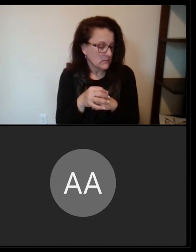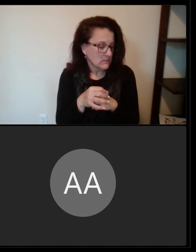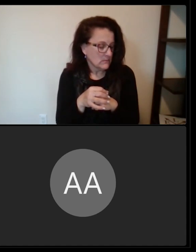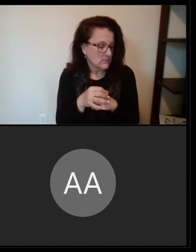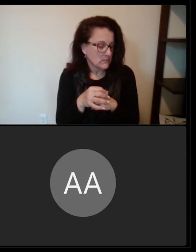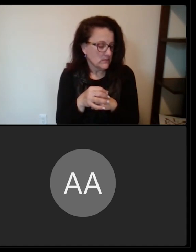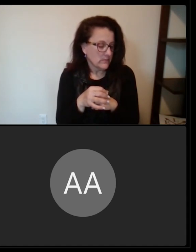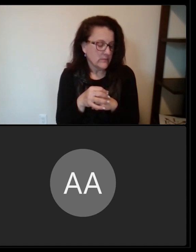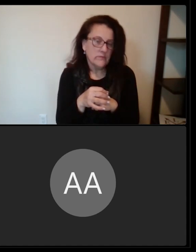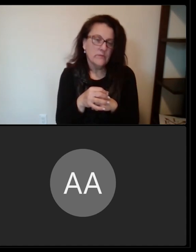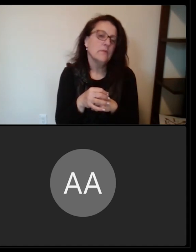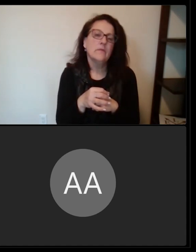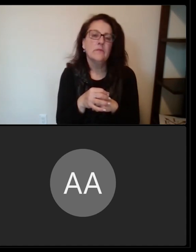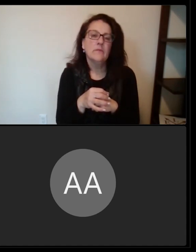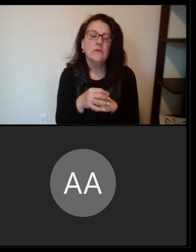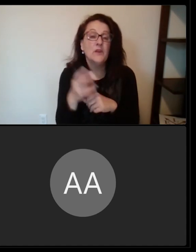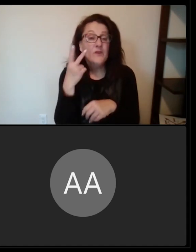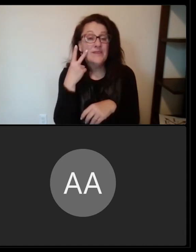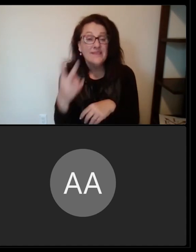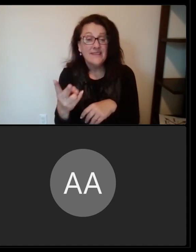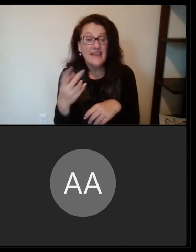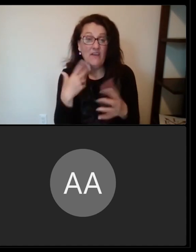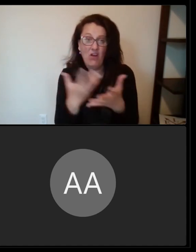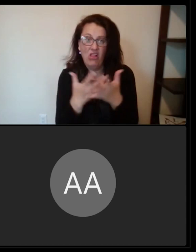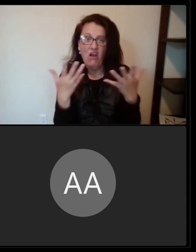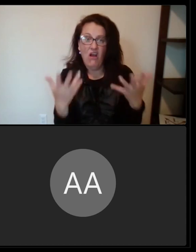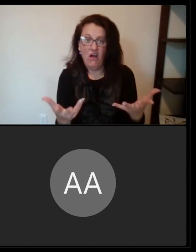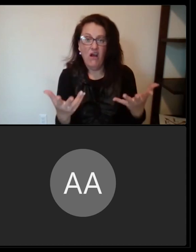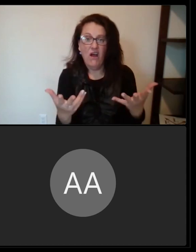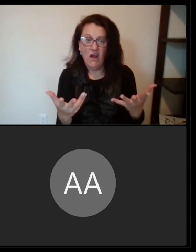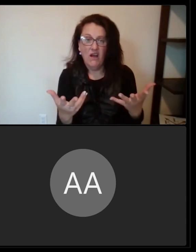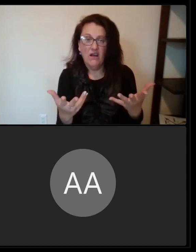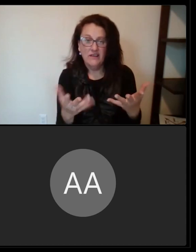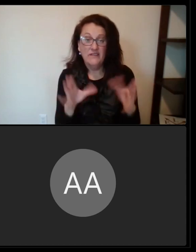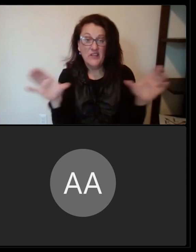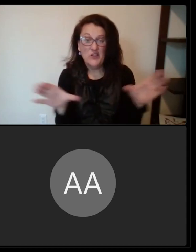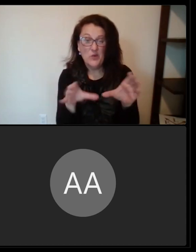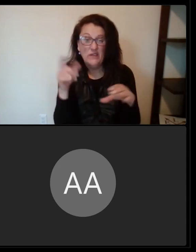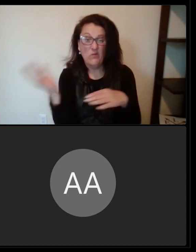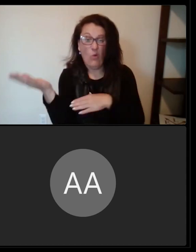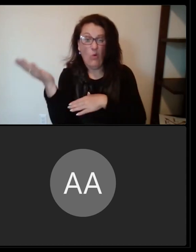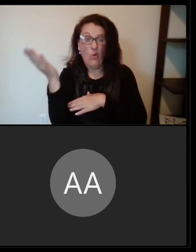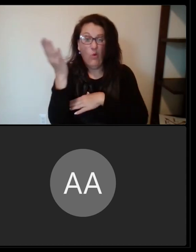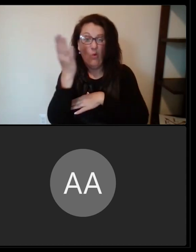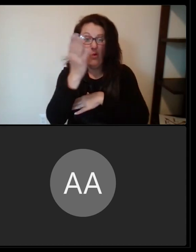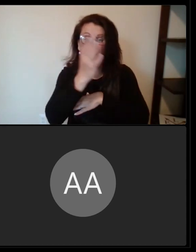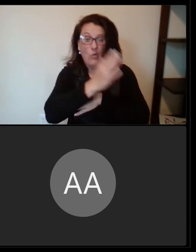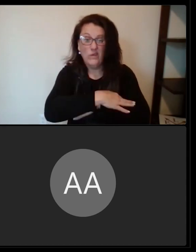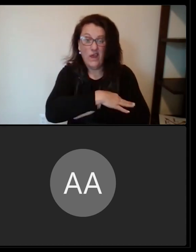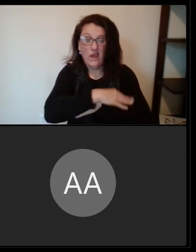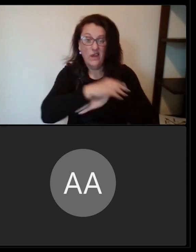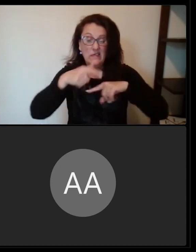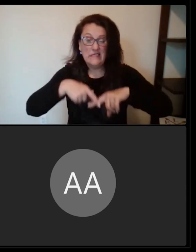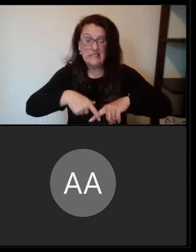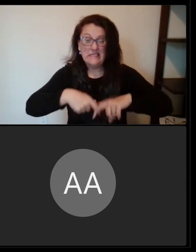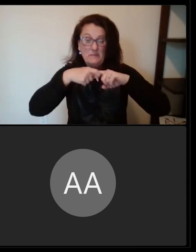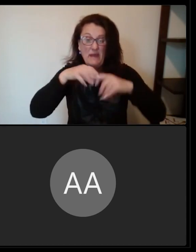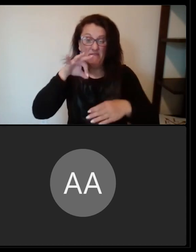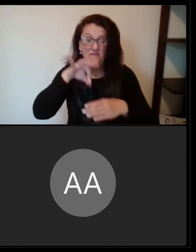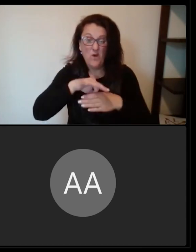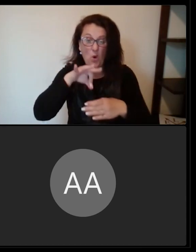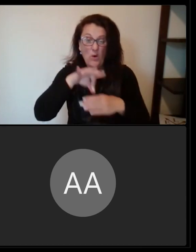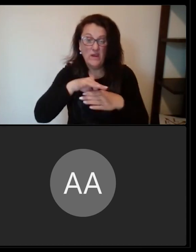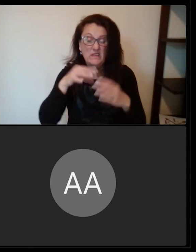As you can see, I've got a lot of these because I've been doing this all day so far. We've suspended voting a couple of times just